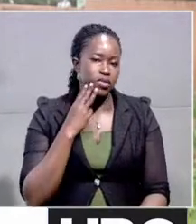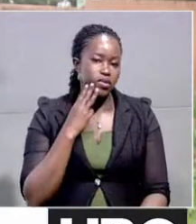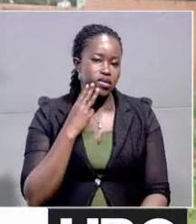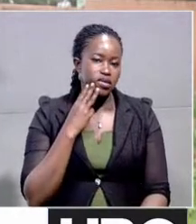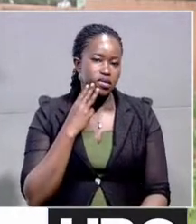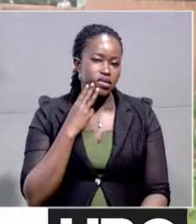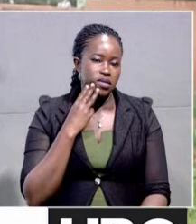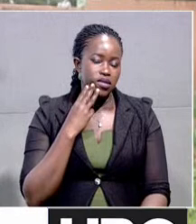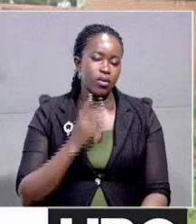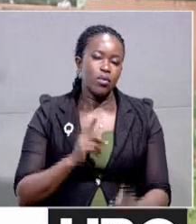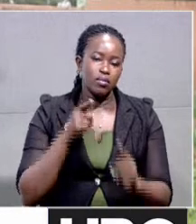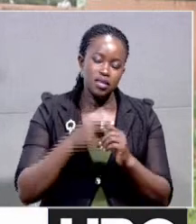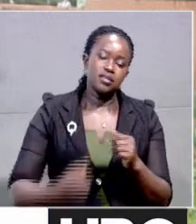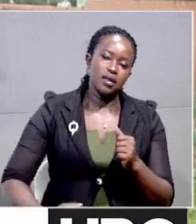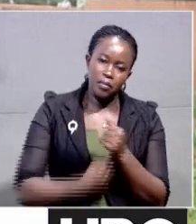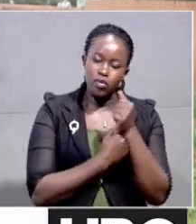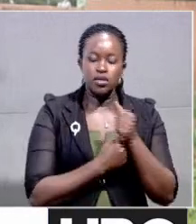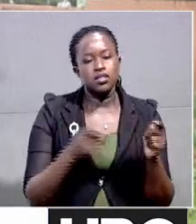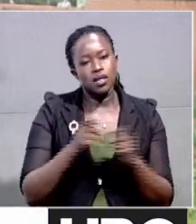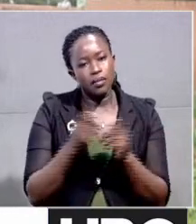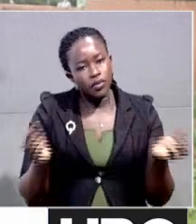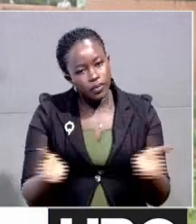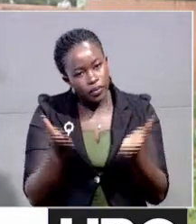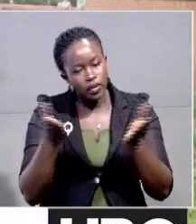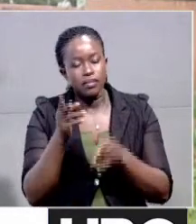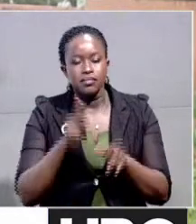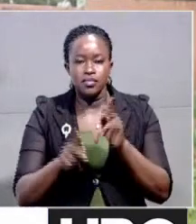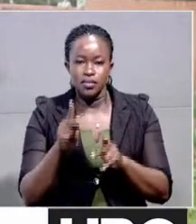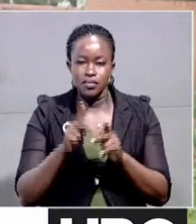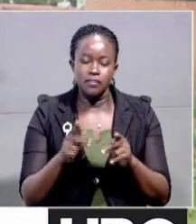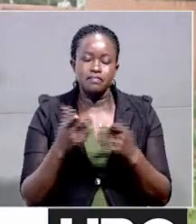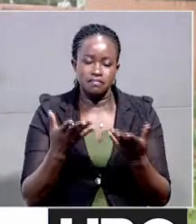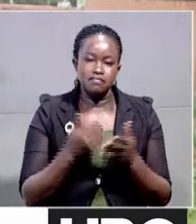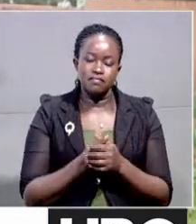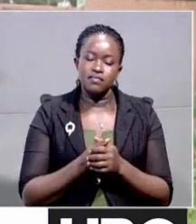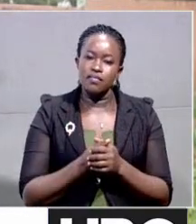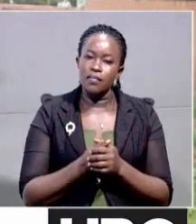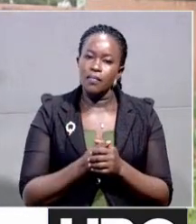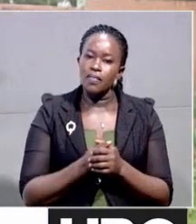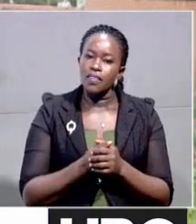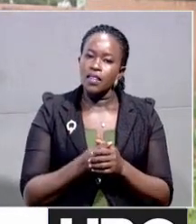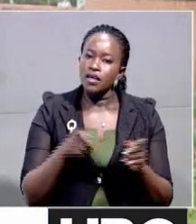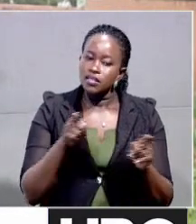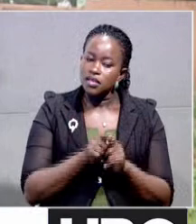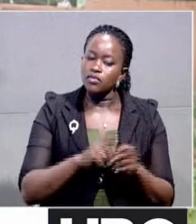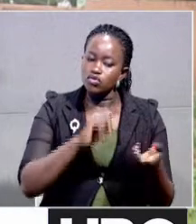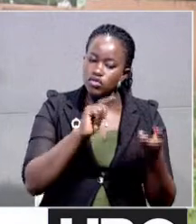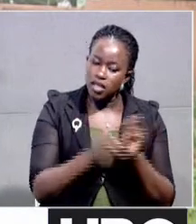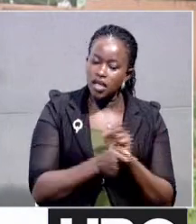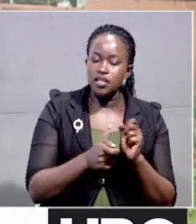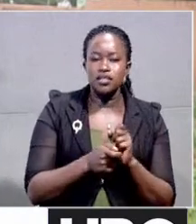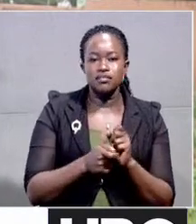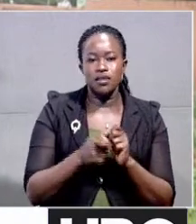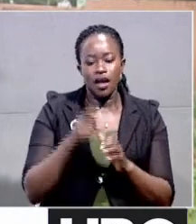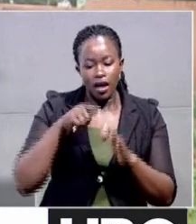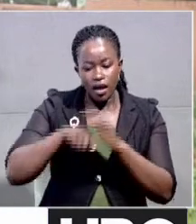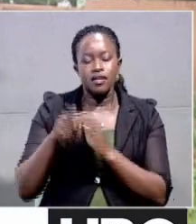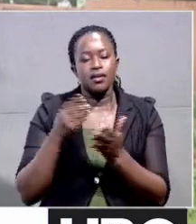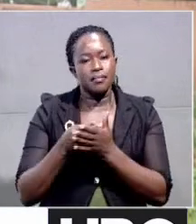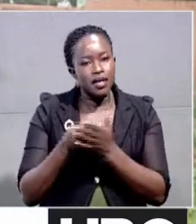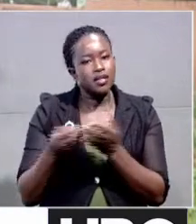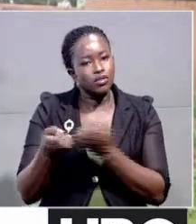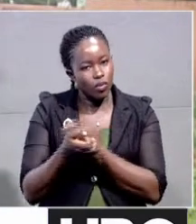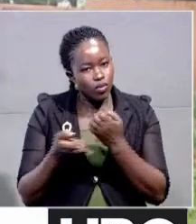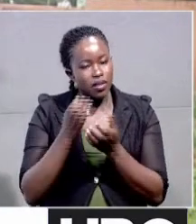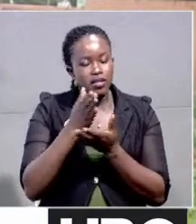support and elevate these people from being subsistence into the money economy. And we want to have people who have